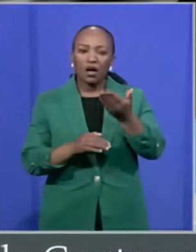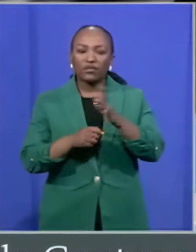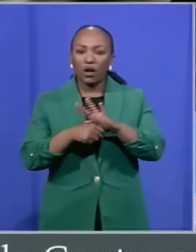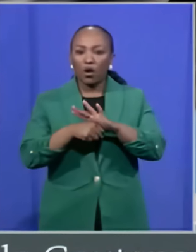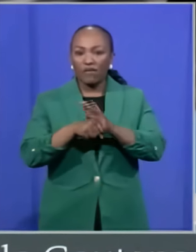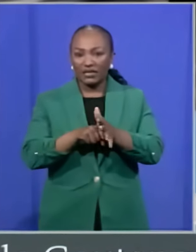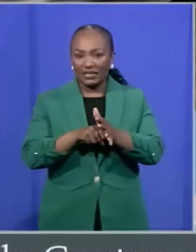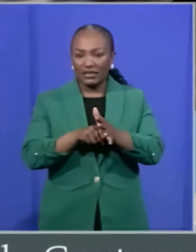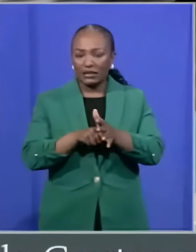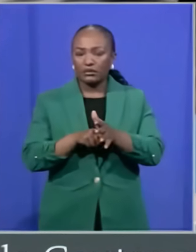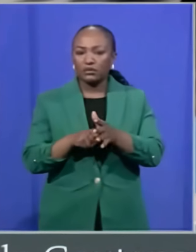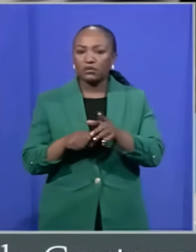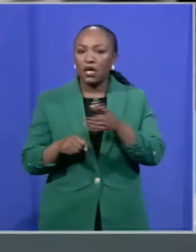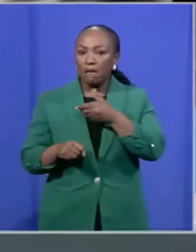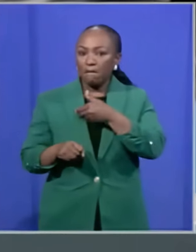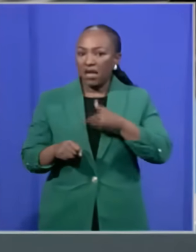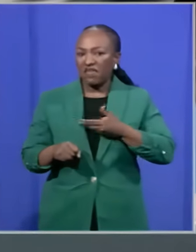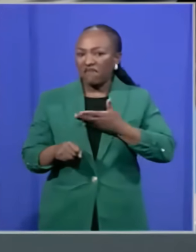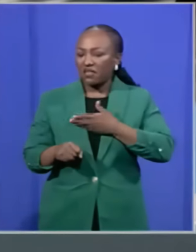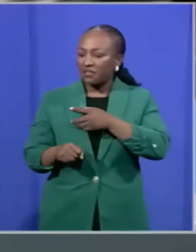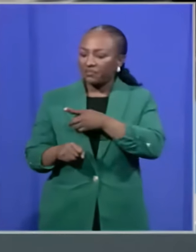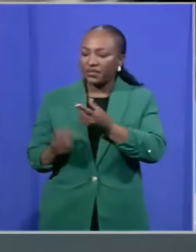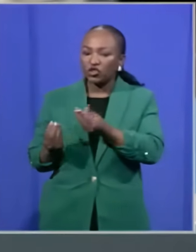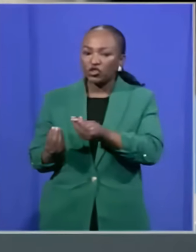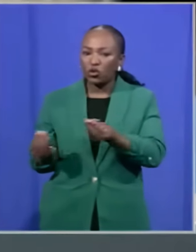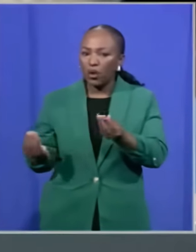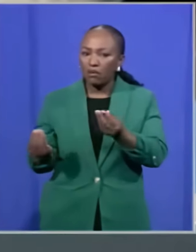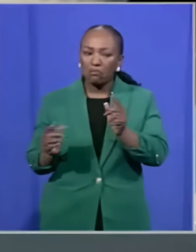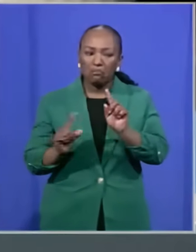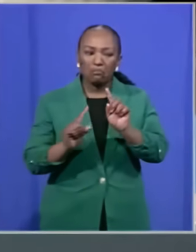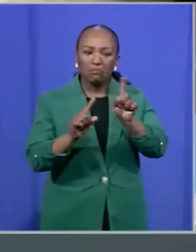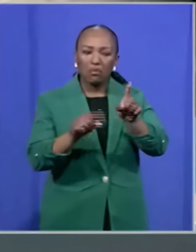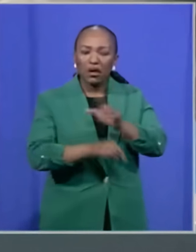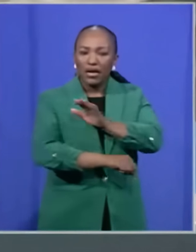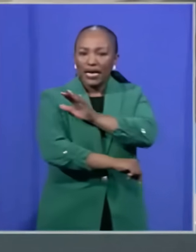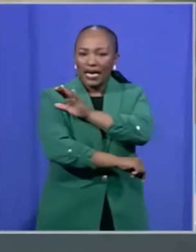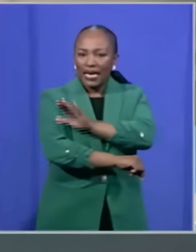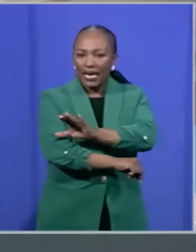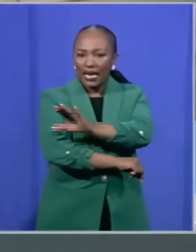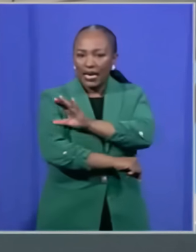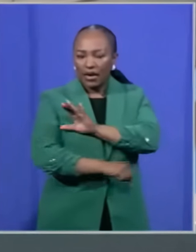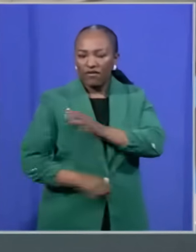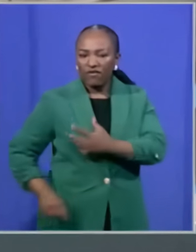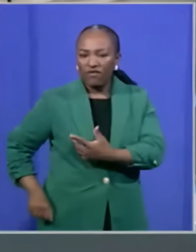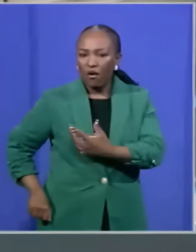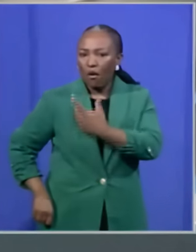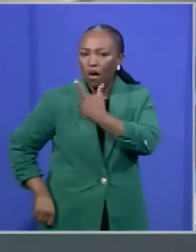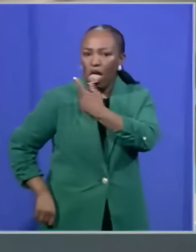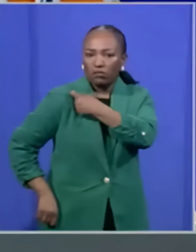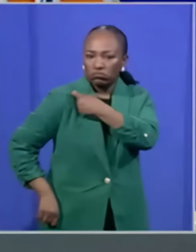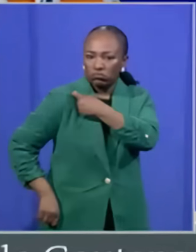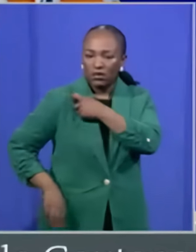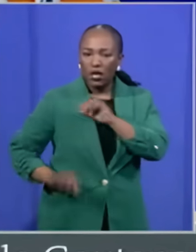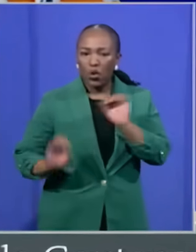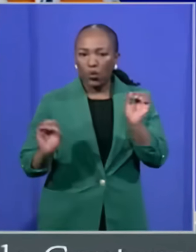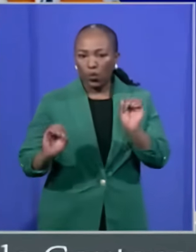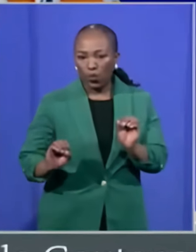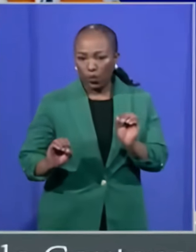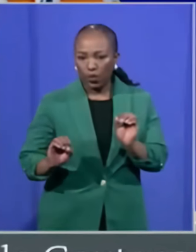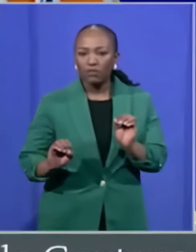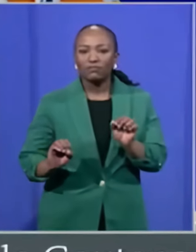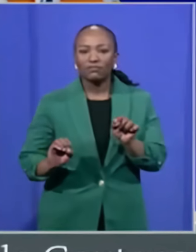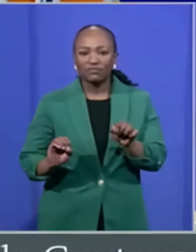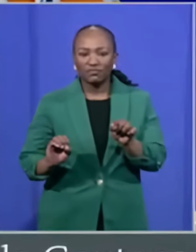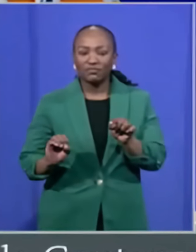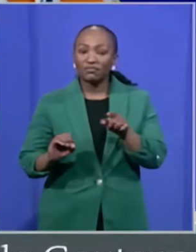their children to the healthcare facilities for vaccination, led to to